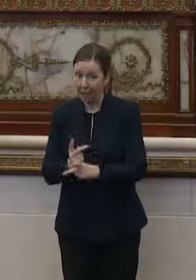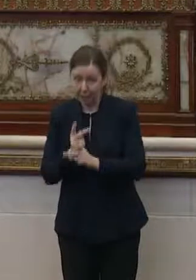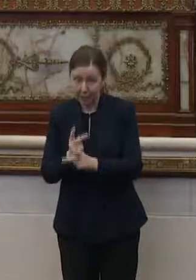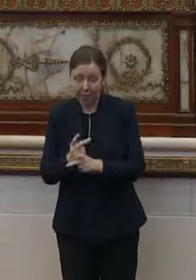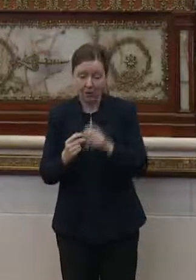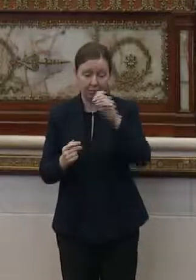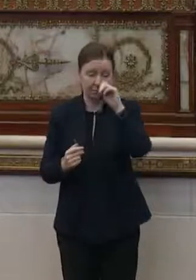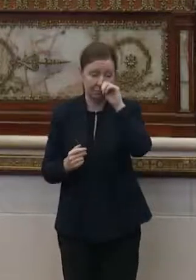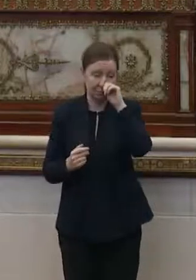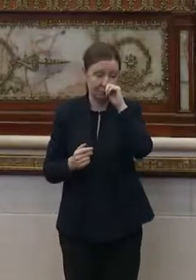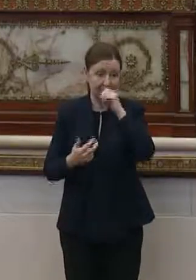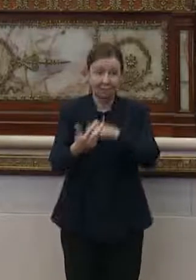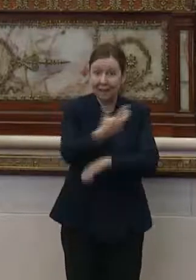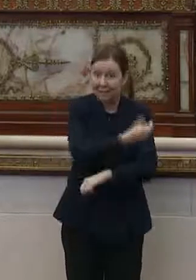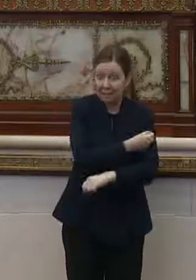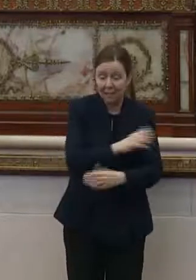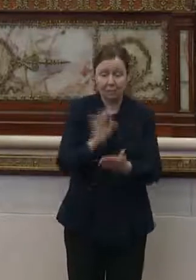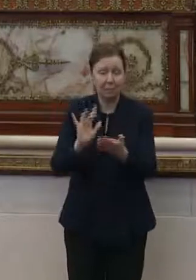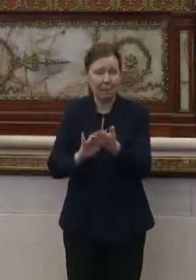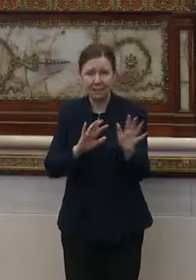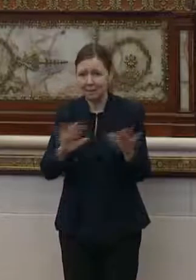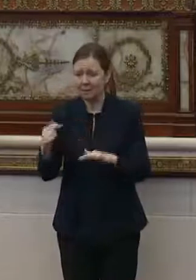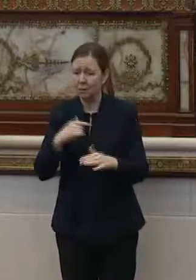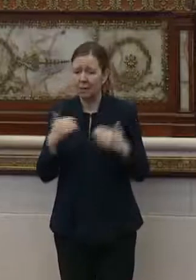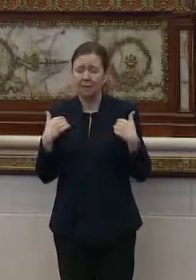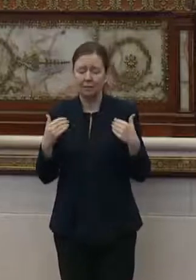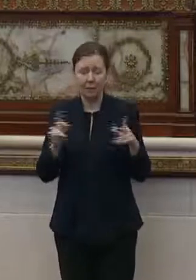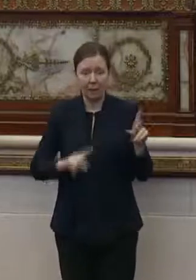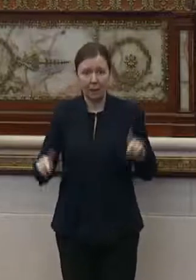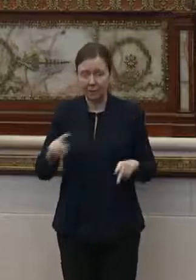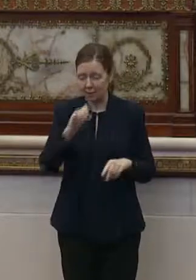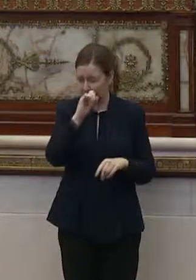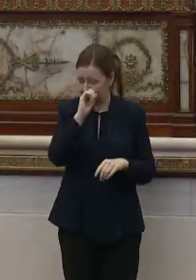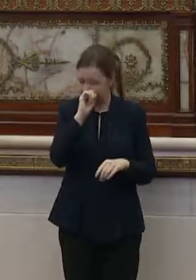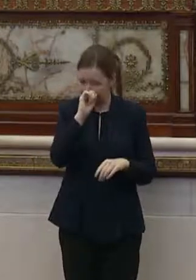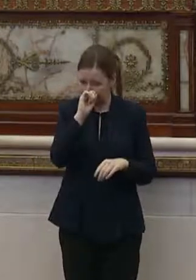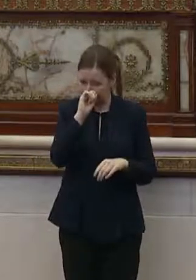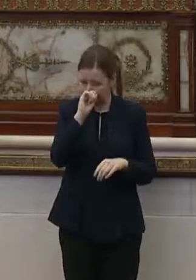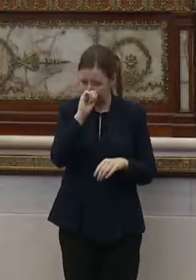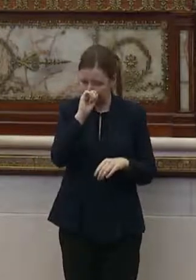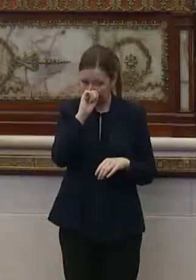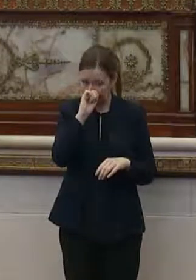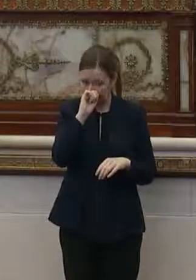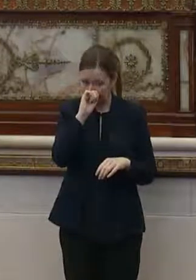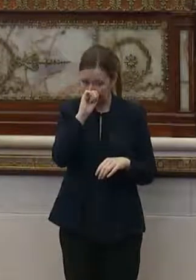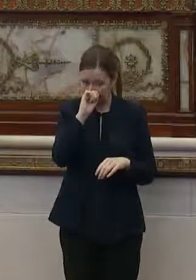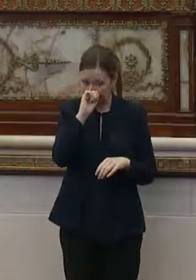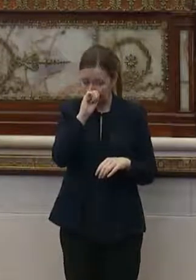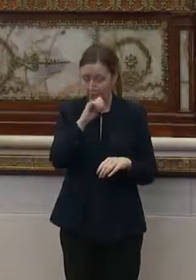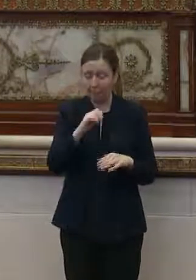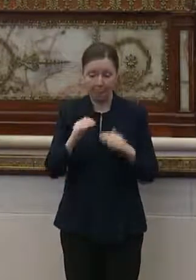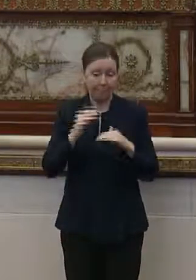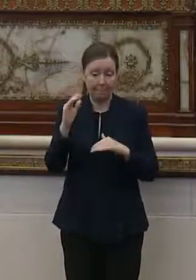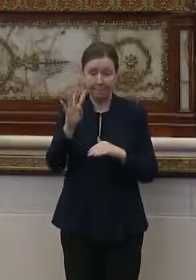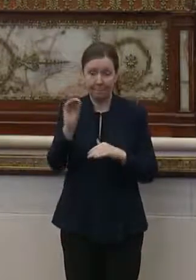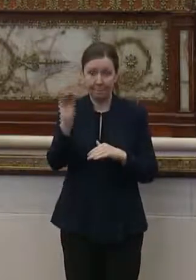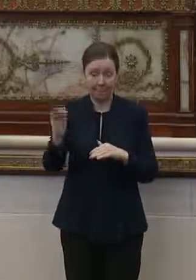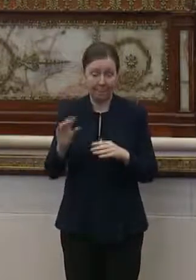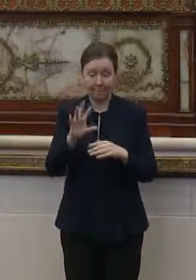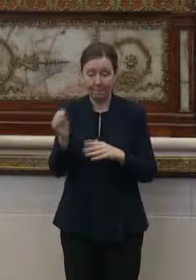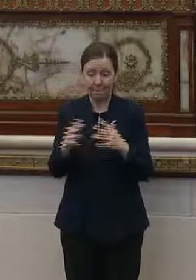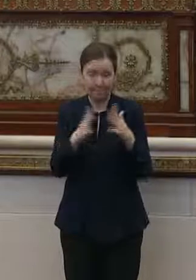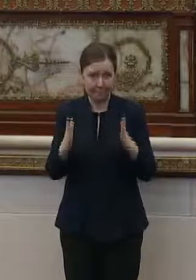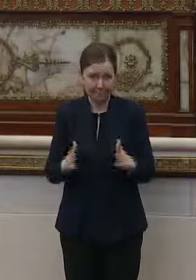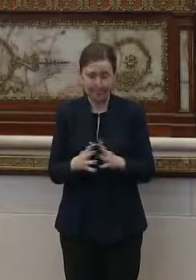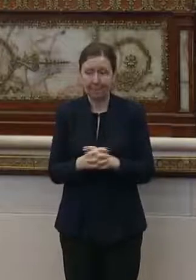and vaccinations and medicine. And we have a population of the city of well over 40%